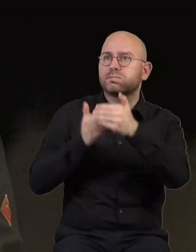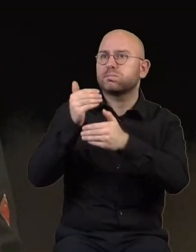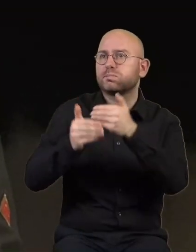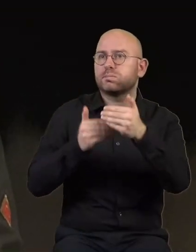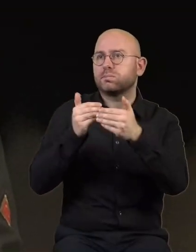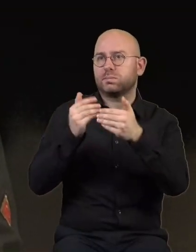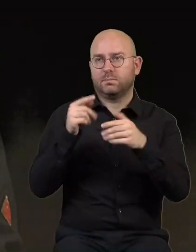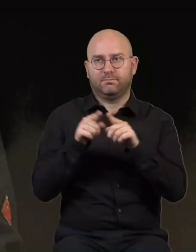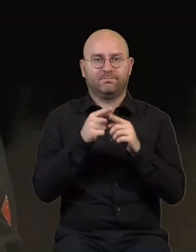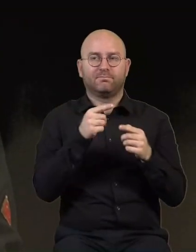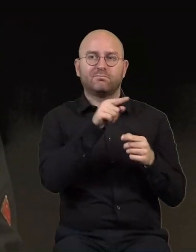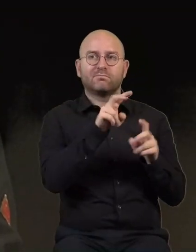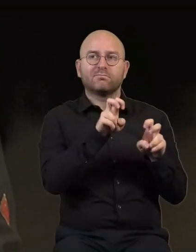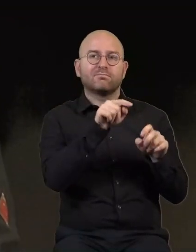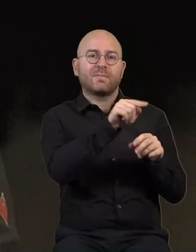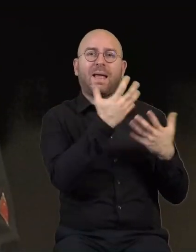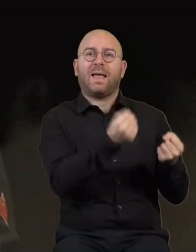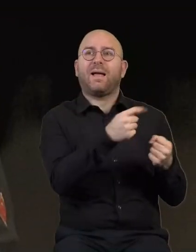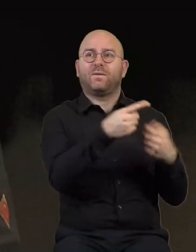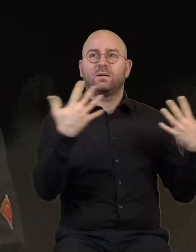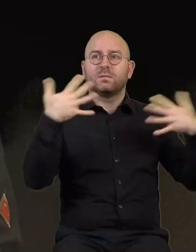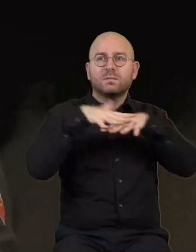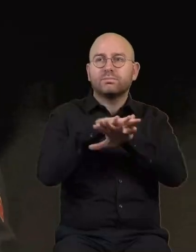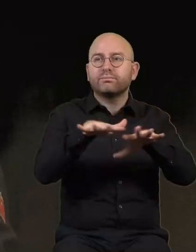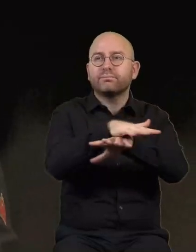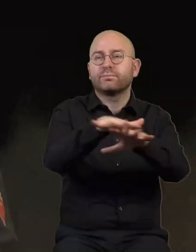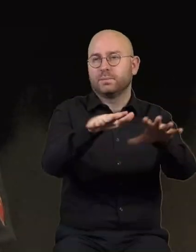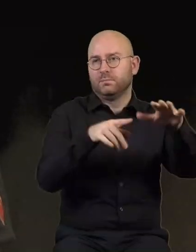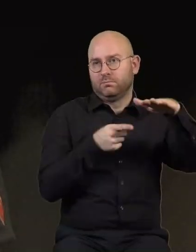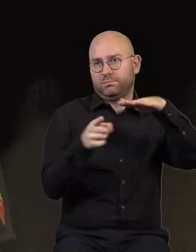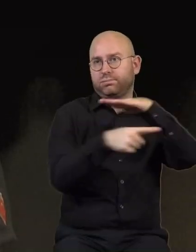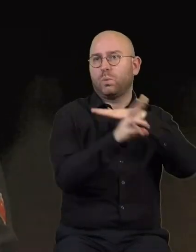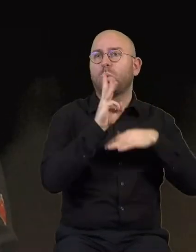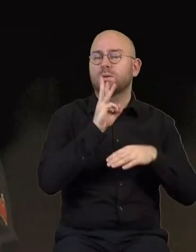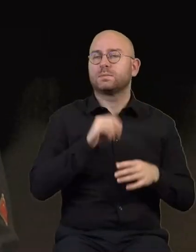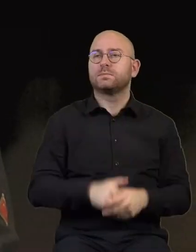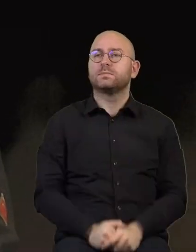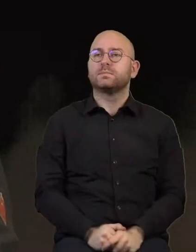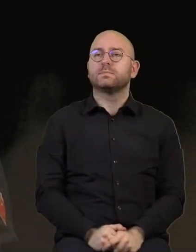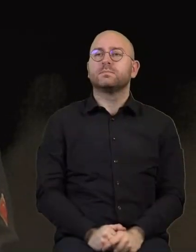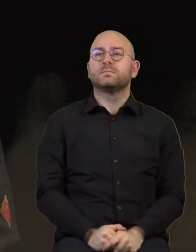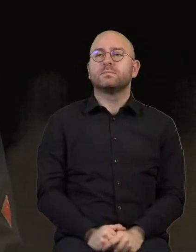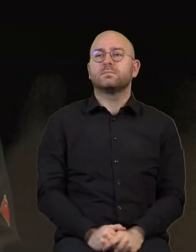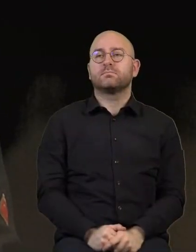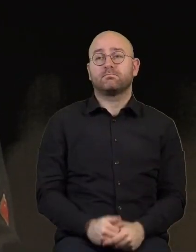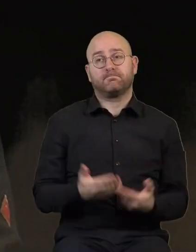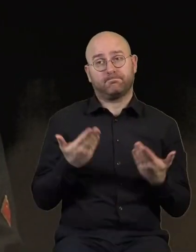pipeline system, 95% of it is used by civilian dual use. Is in a current state is used by